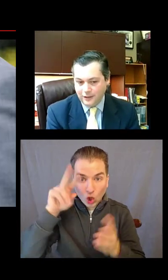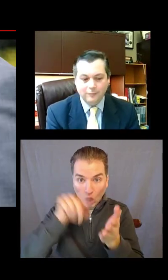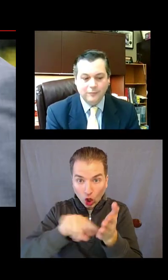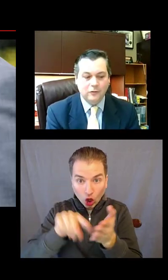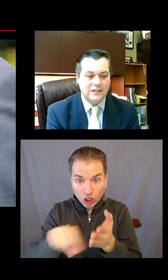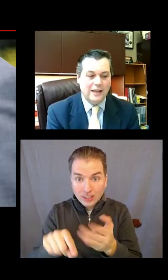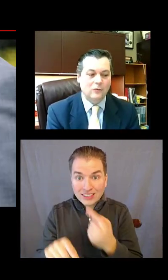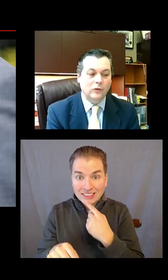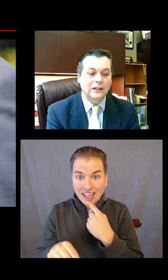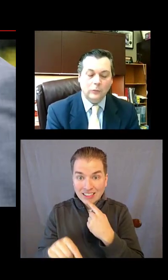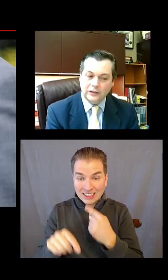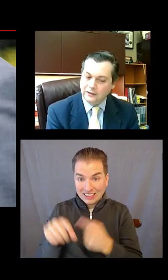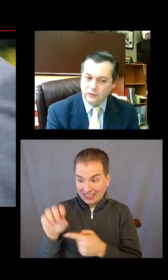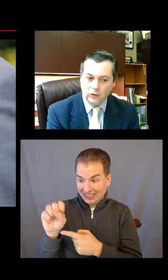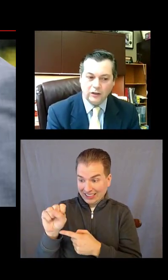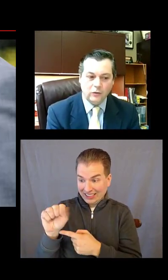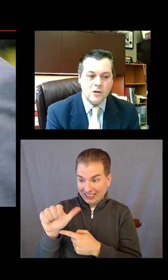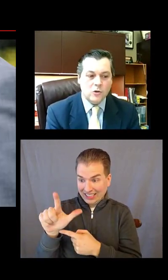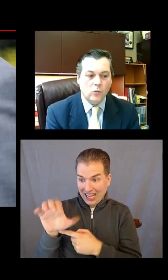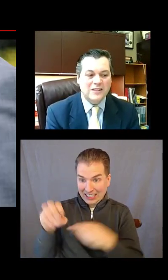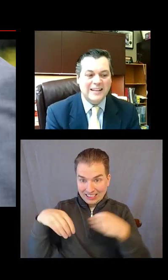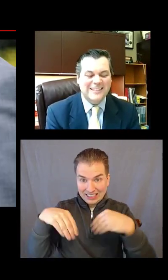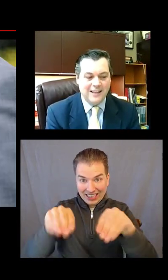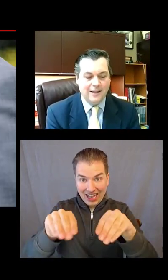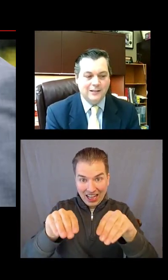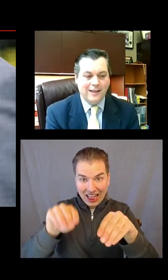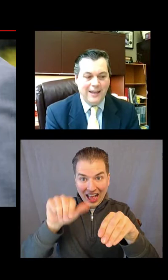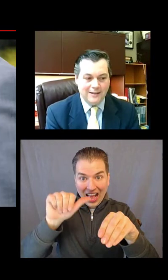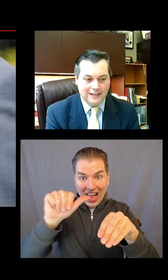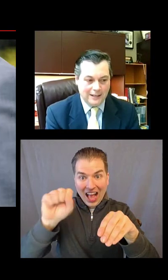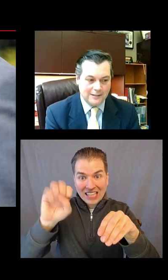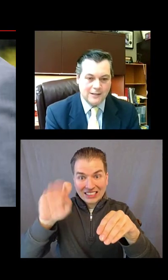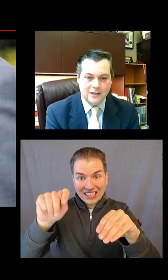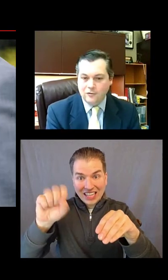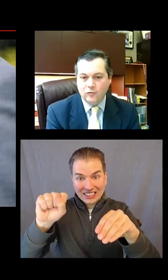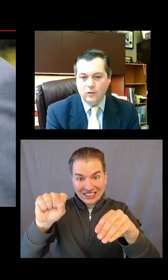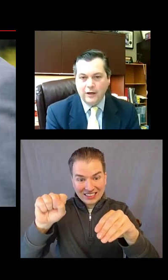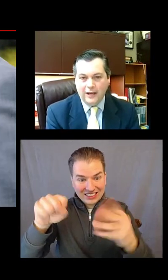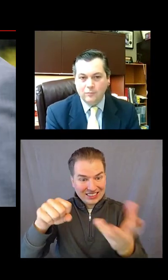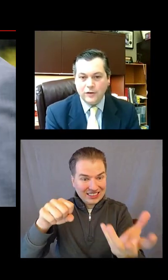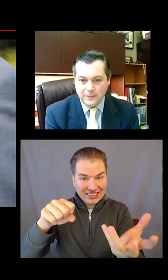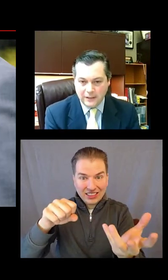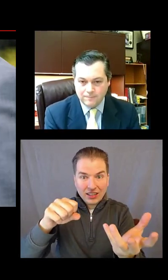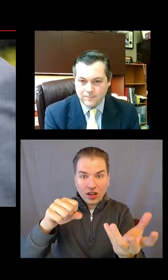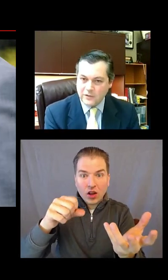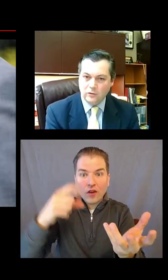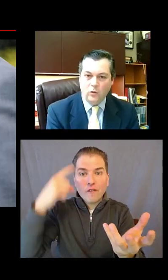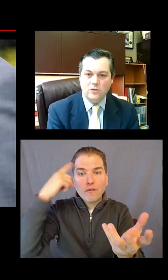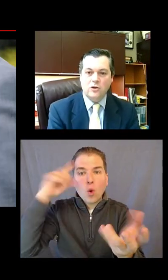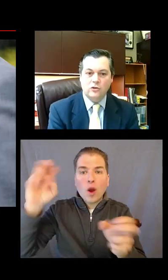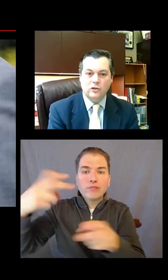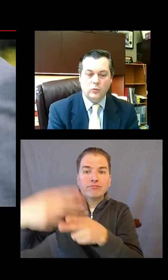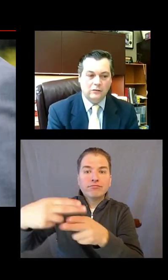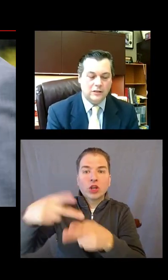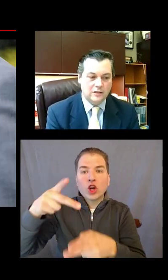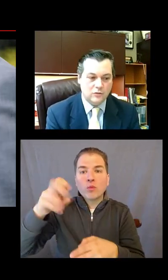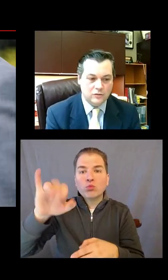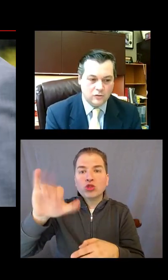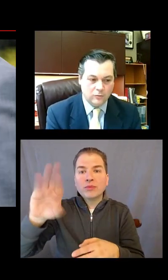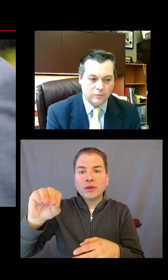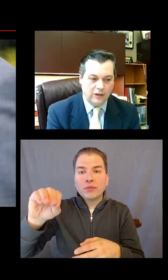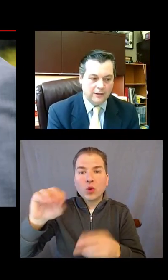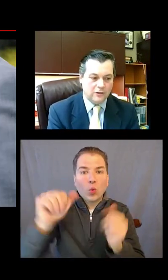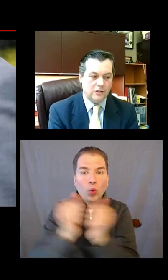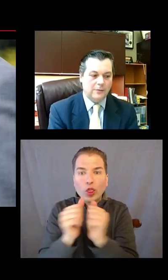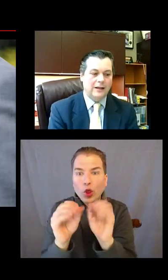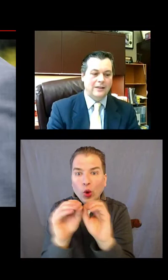Tax Department would say that really what this was a sale of assets for a premium. There was no goodwill because this was a